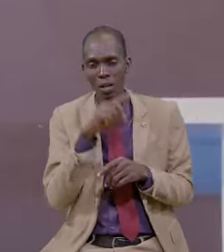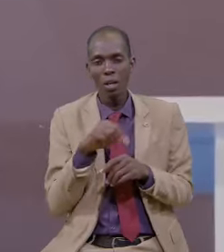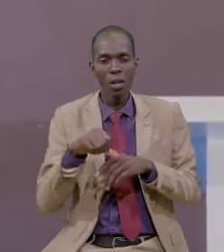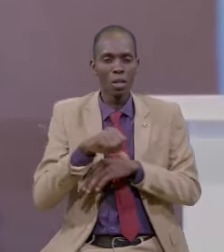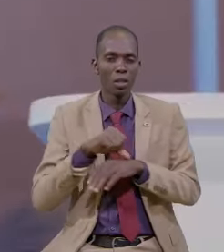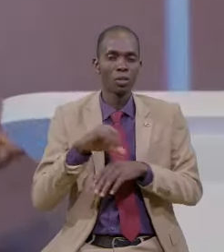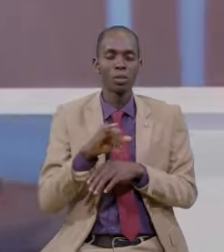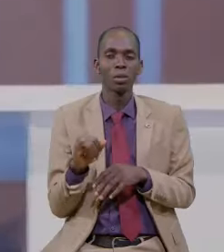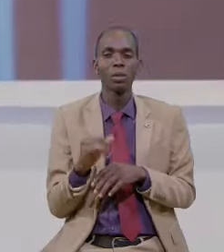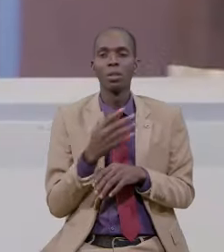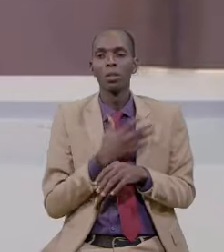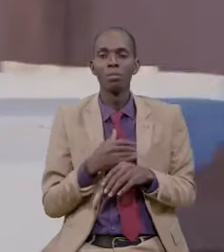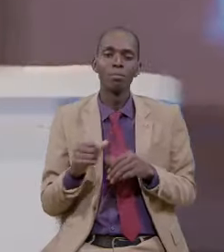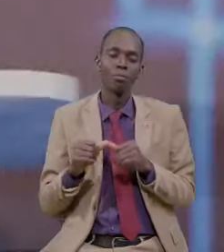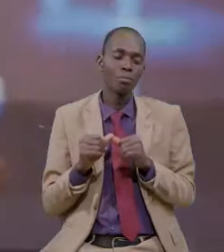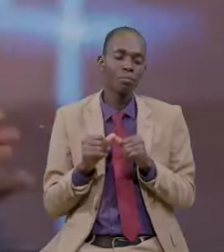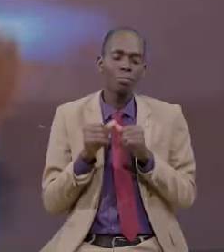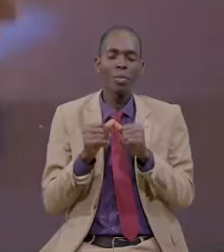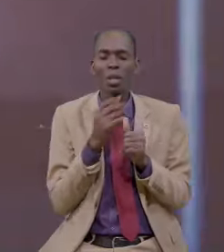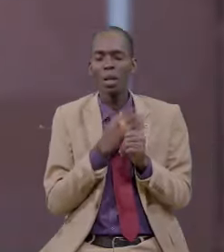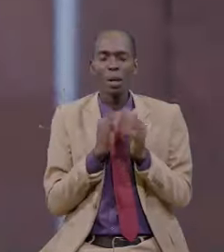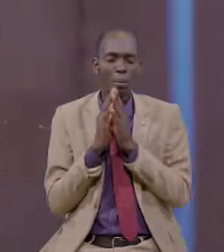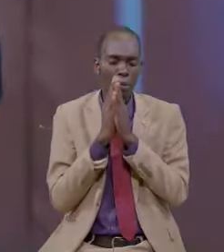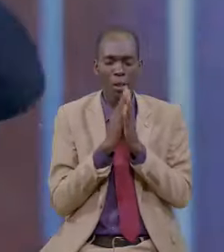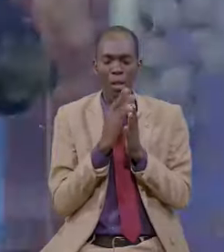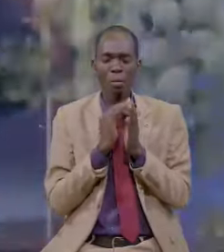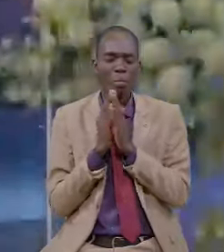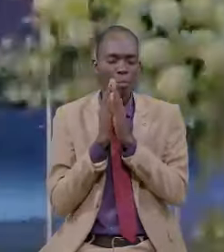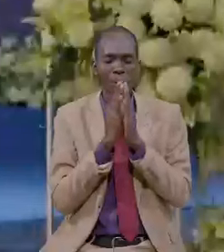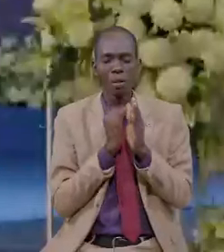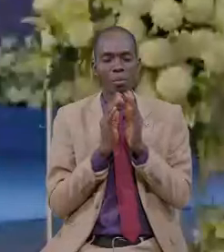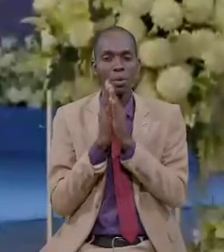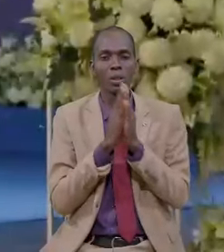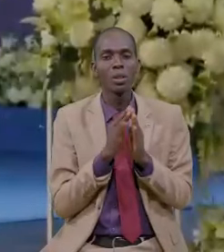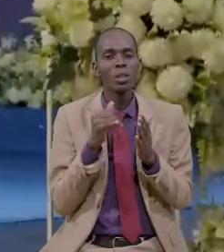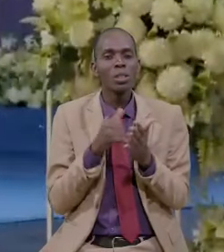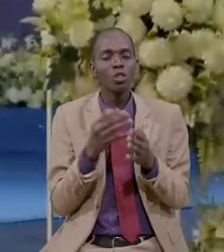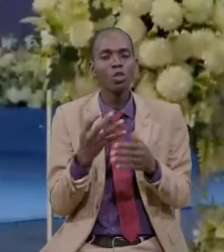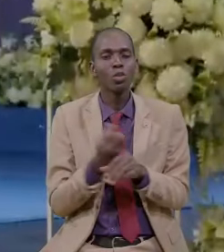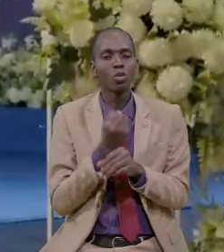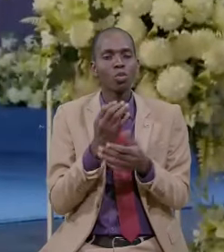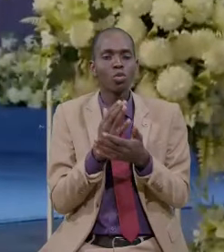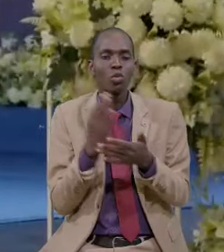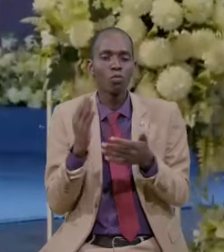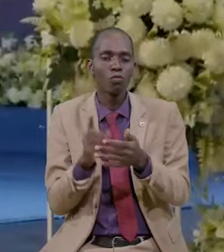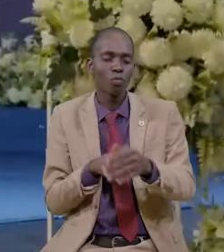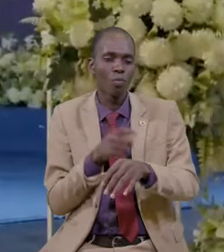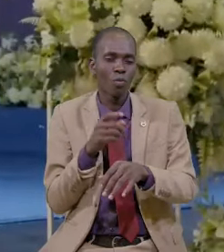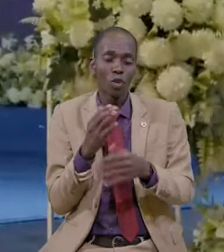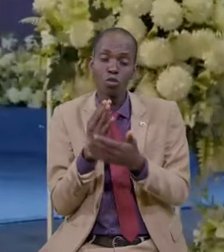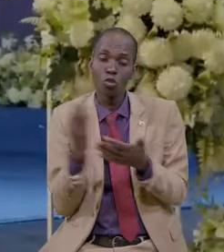on like that, I prayed. It took some time. And they were saying, you